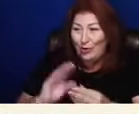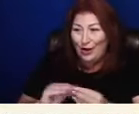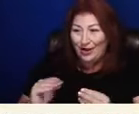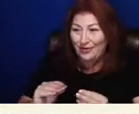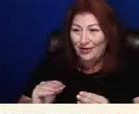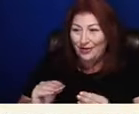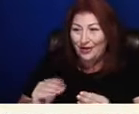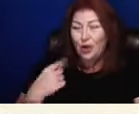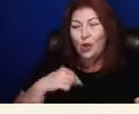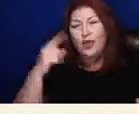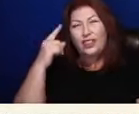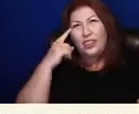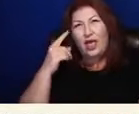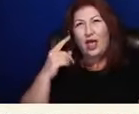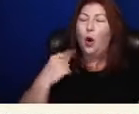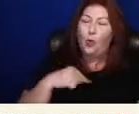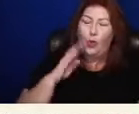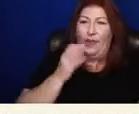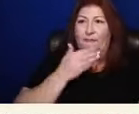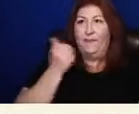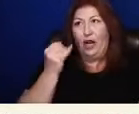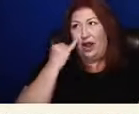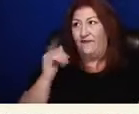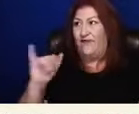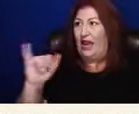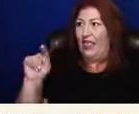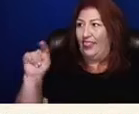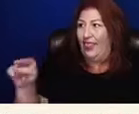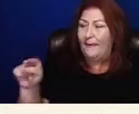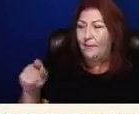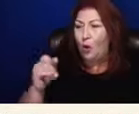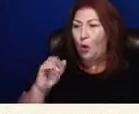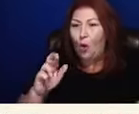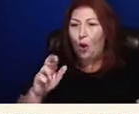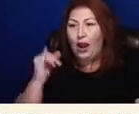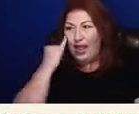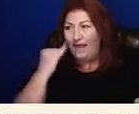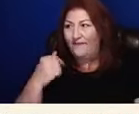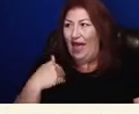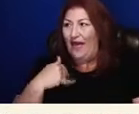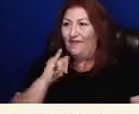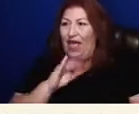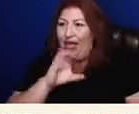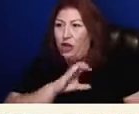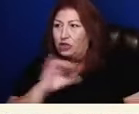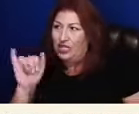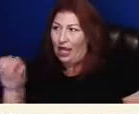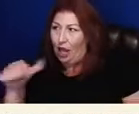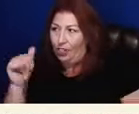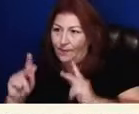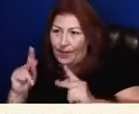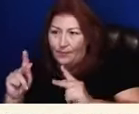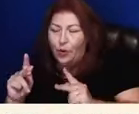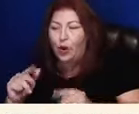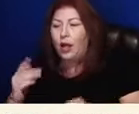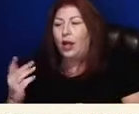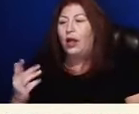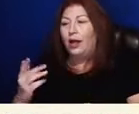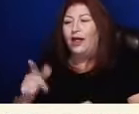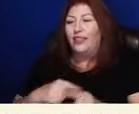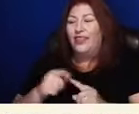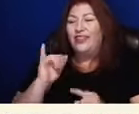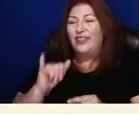think, well, we'd be better off if we were like these people or we had these characteristics like other people, then, you know, then that message